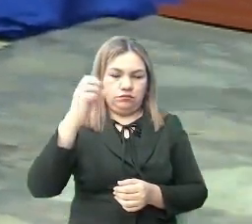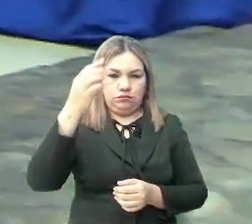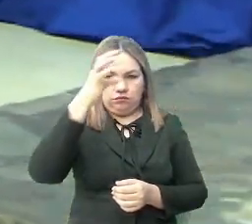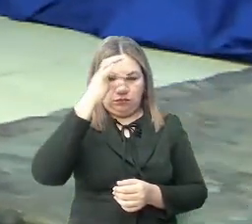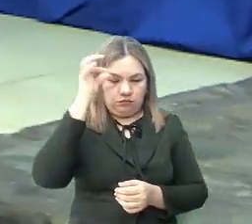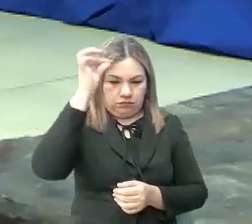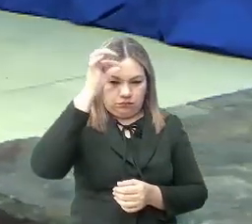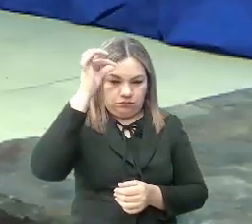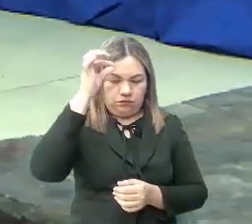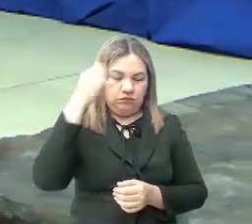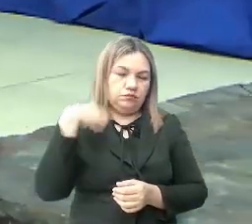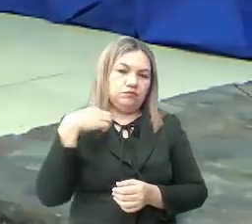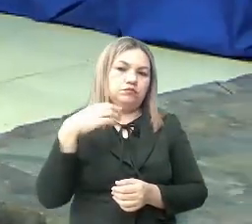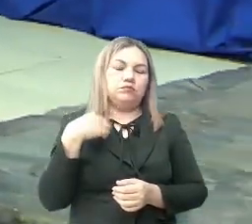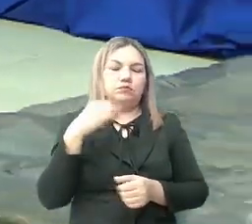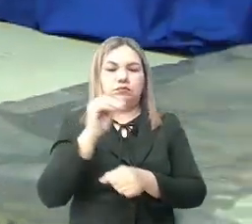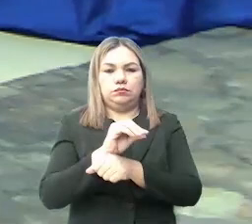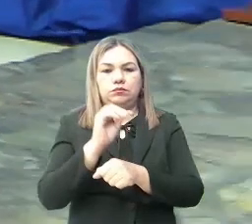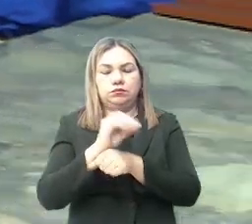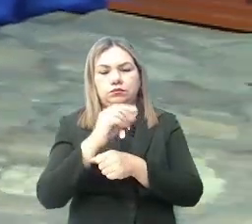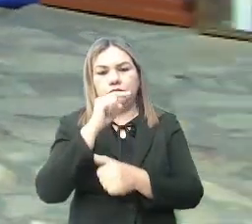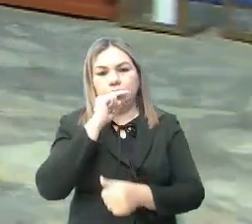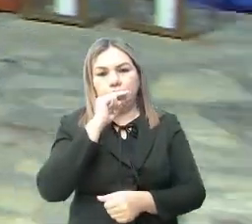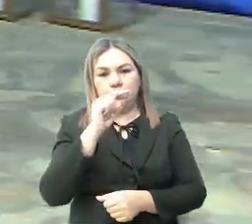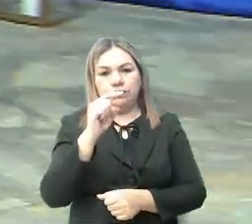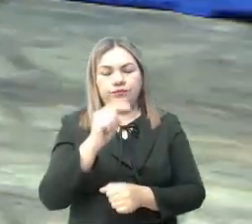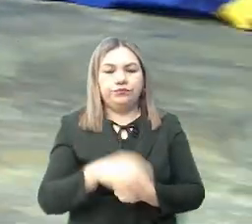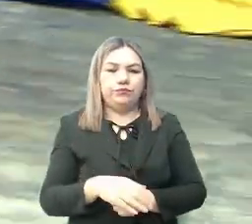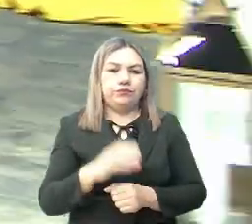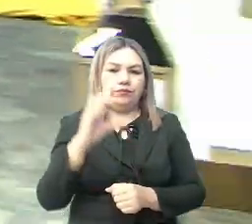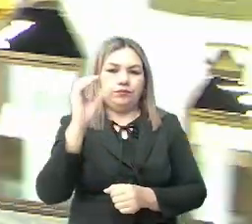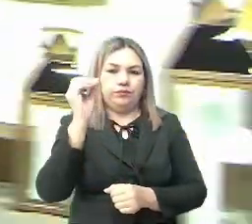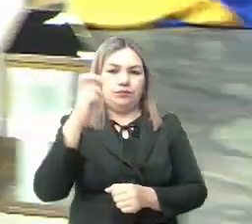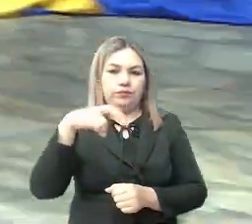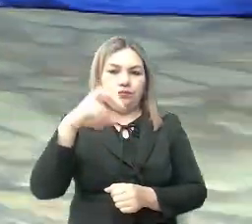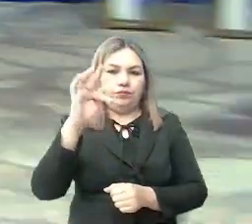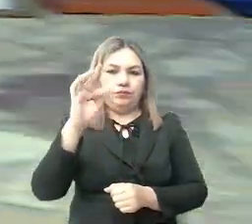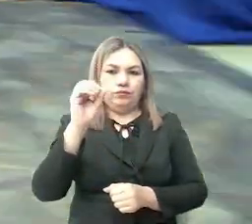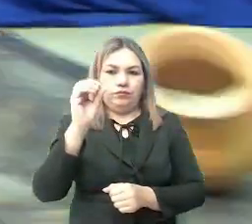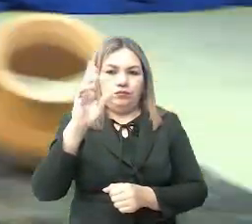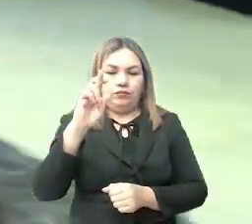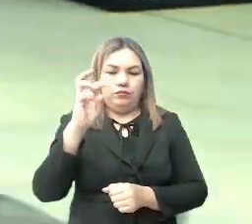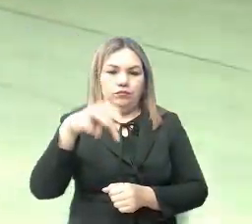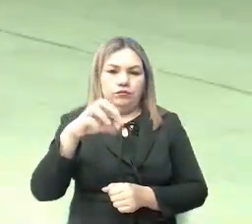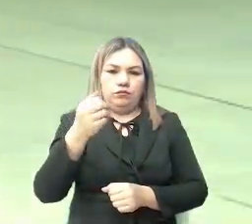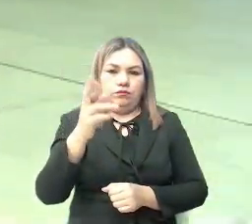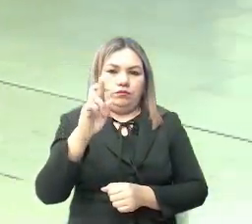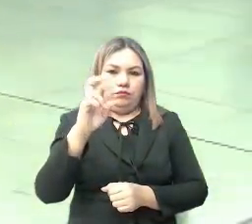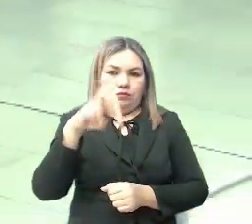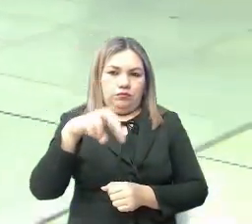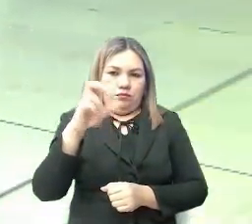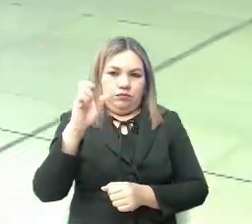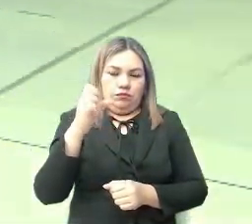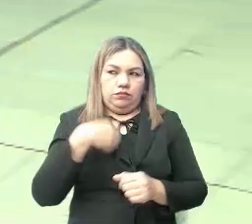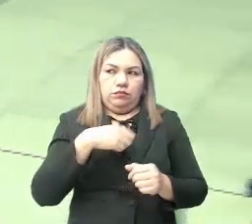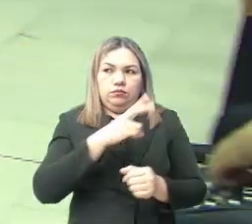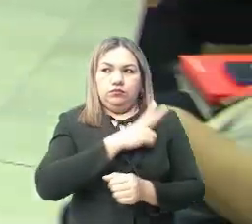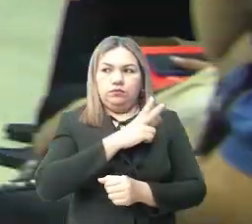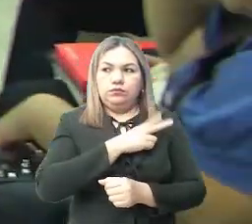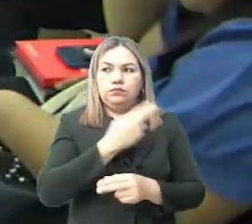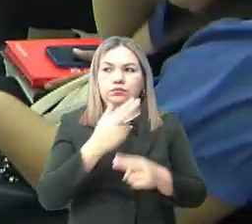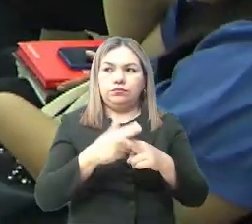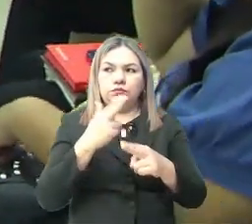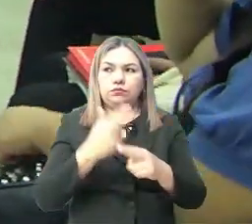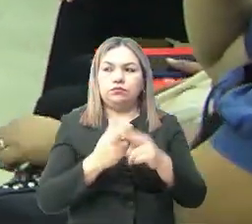Forgive me if I got conformed. Forgive me if they teach me wrong to conform in this life, in the name of Jesus.